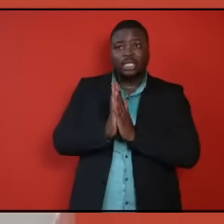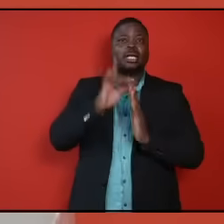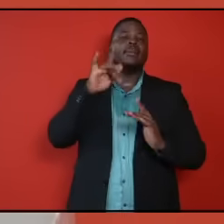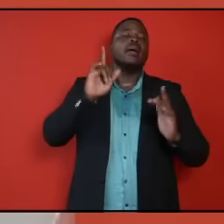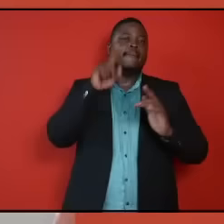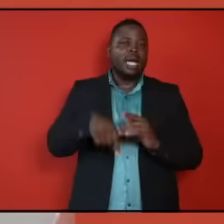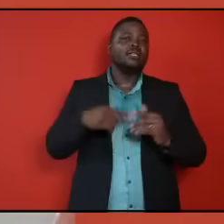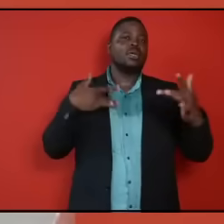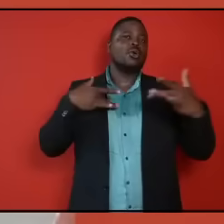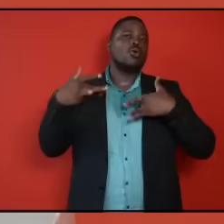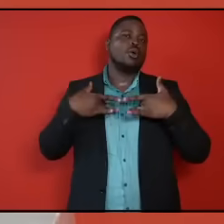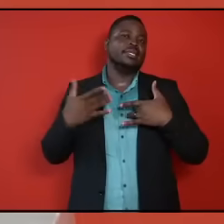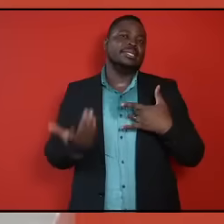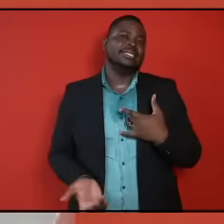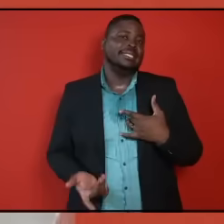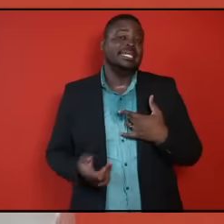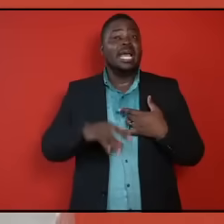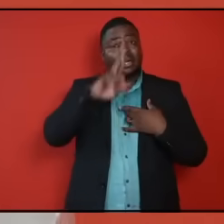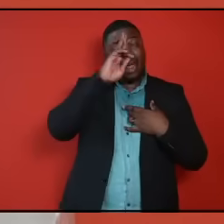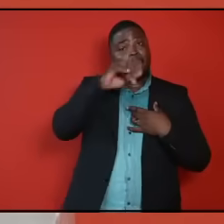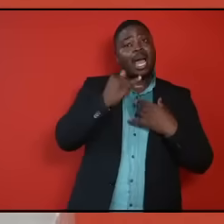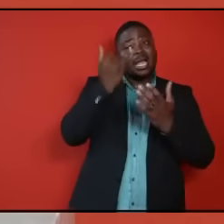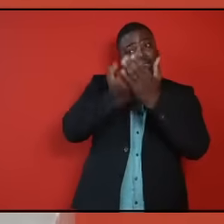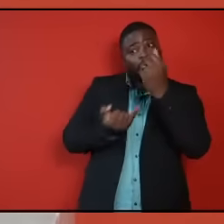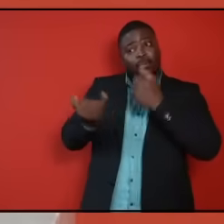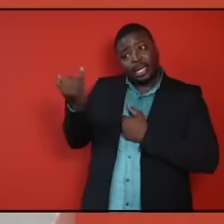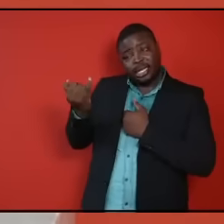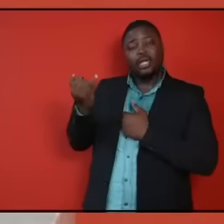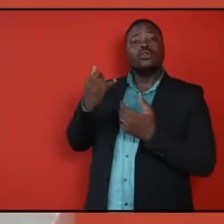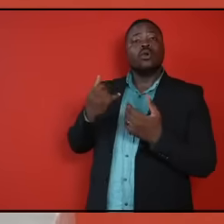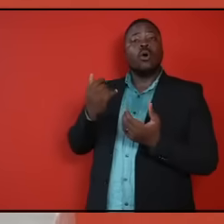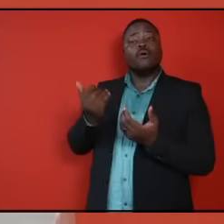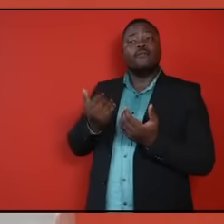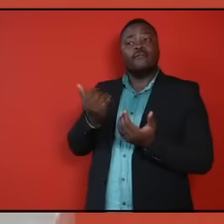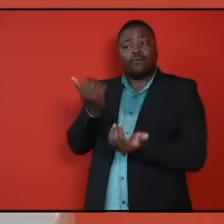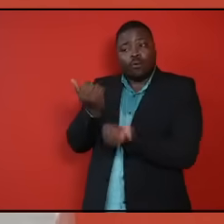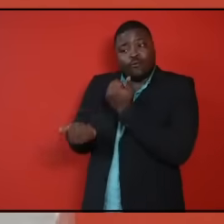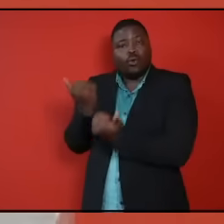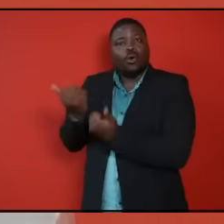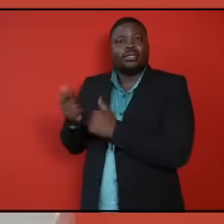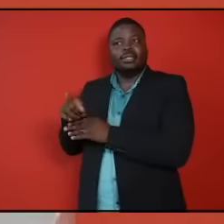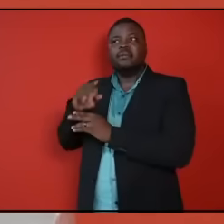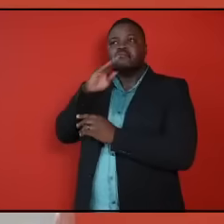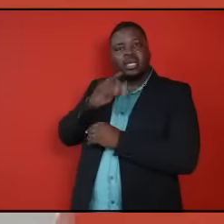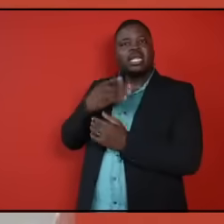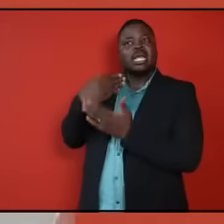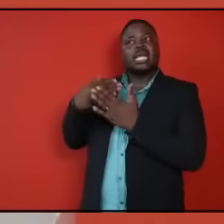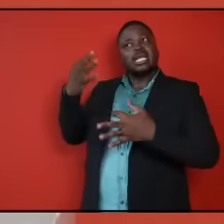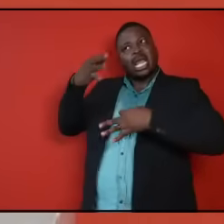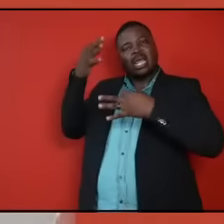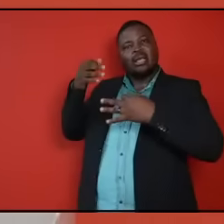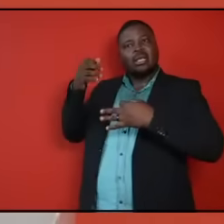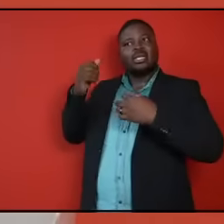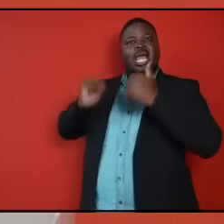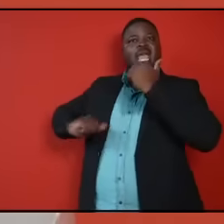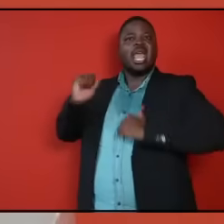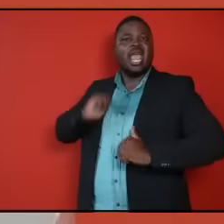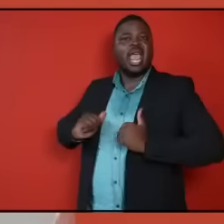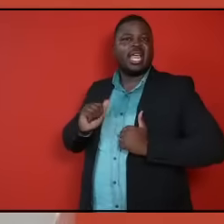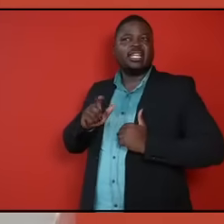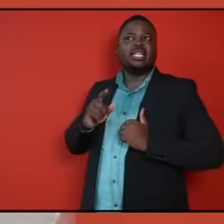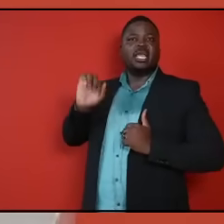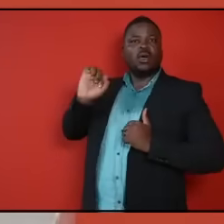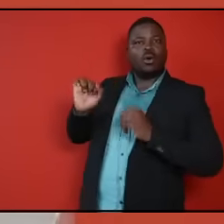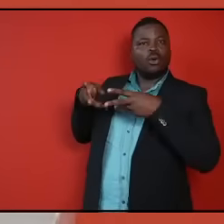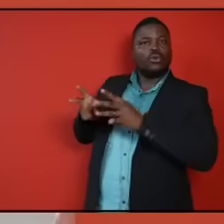That the independence of judiciary doesn't mean they must just act willy-nilly. More than a year. Why? They